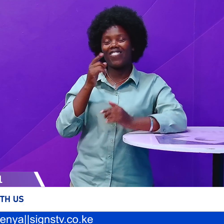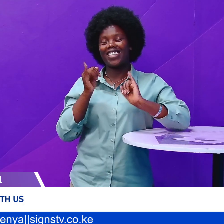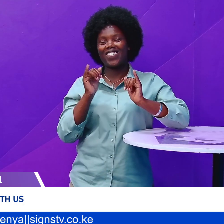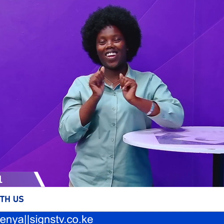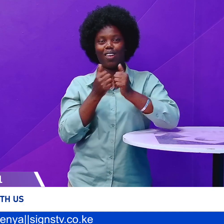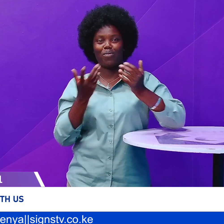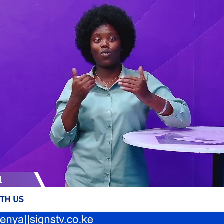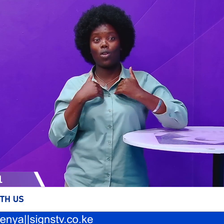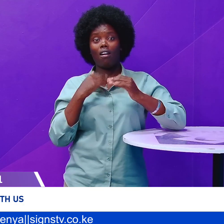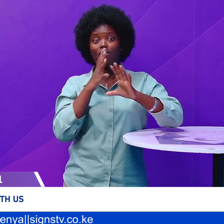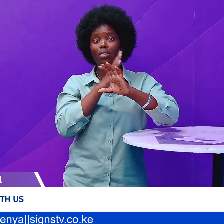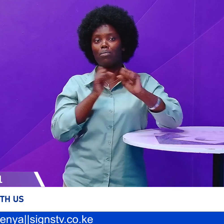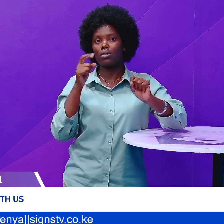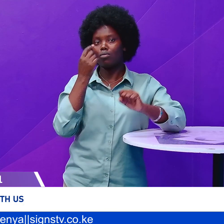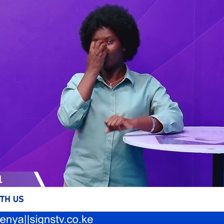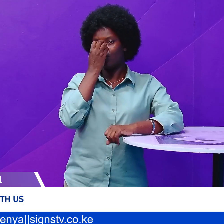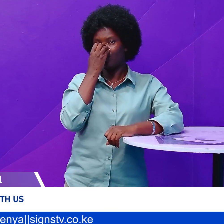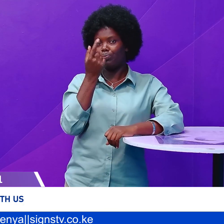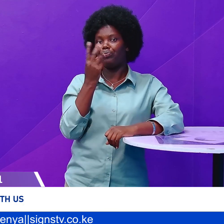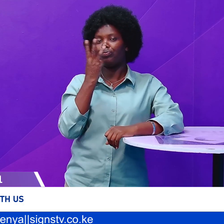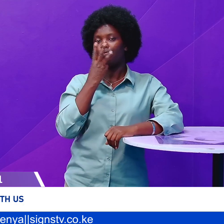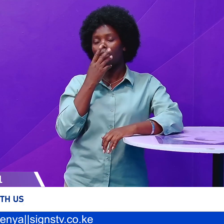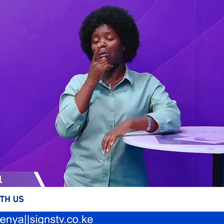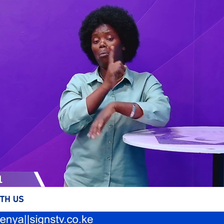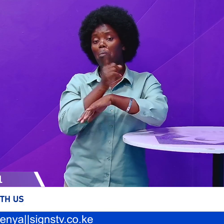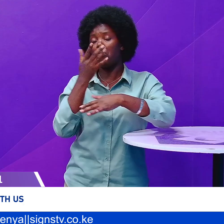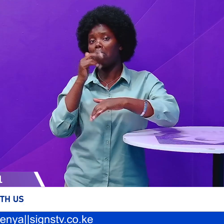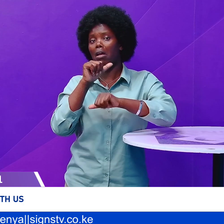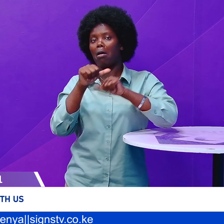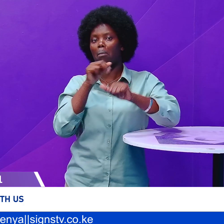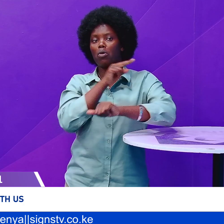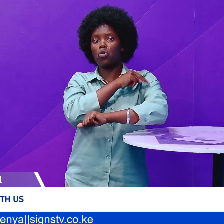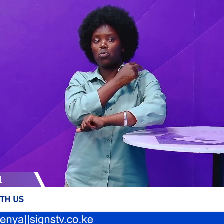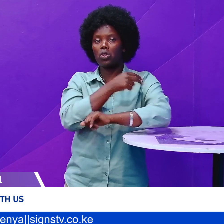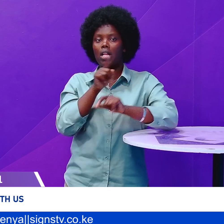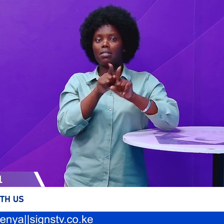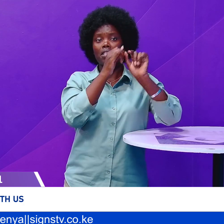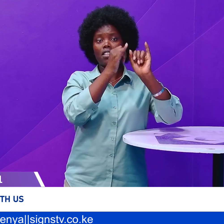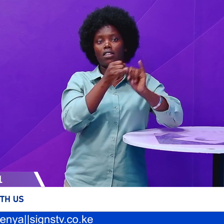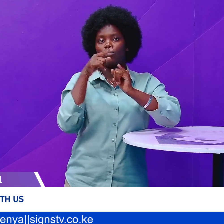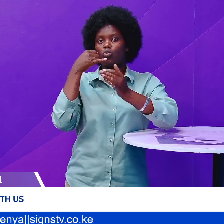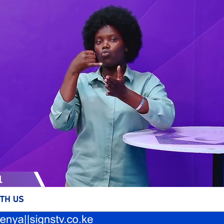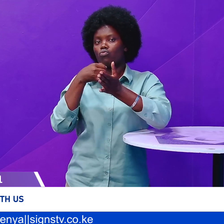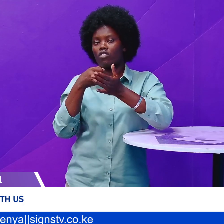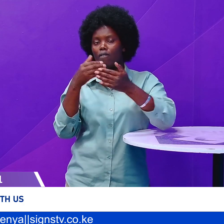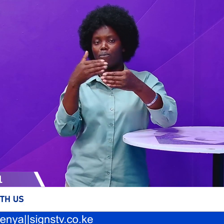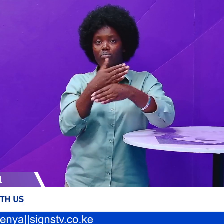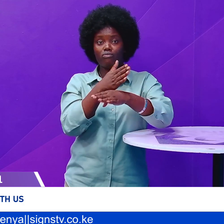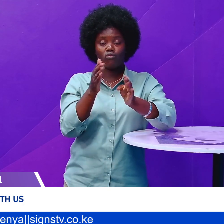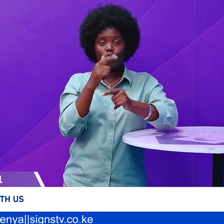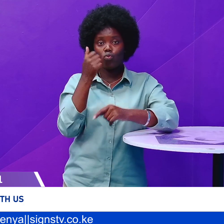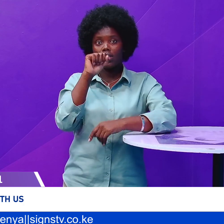Irene Chebiwot. Let's focus on our first news. President William Samoei Ruto on Wednesday